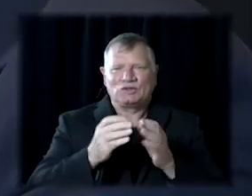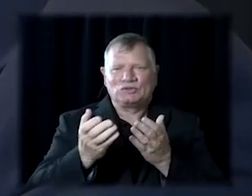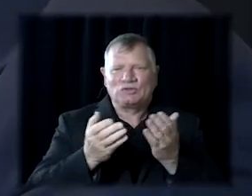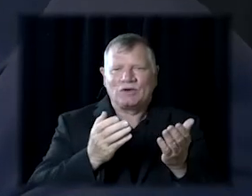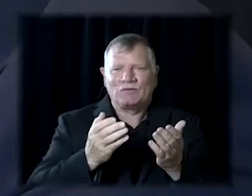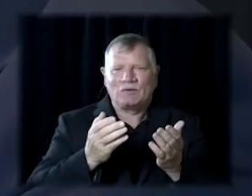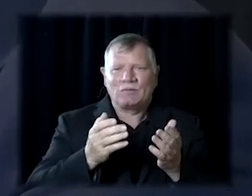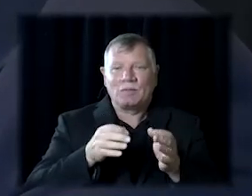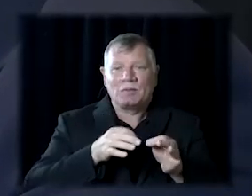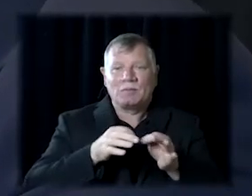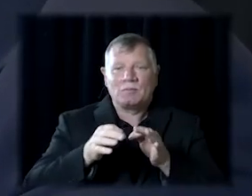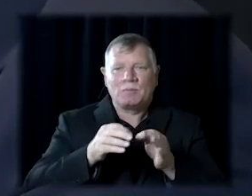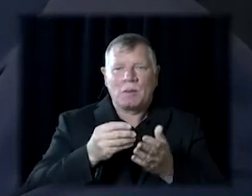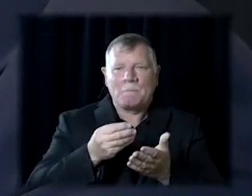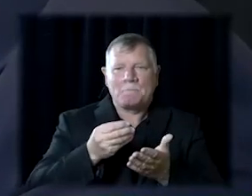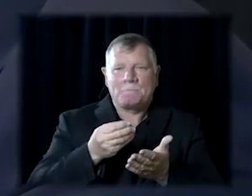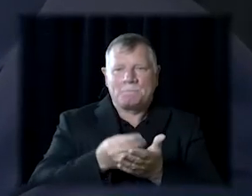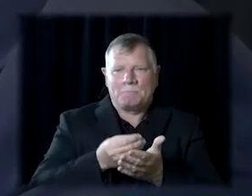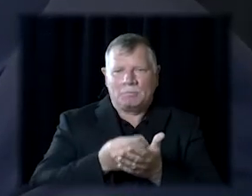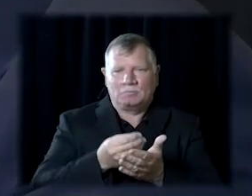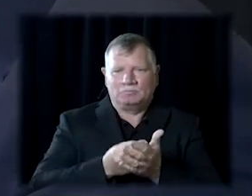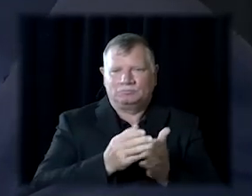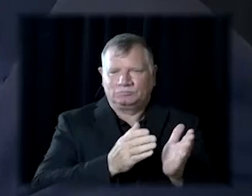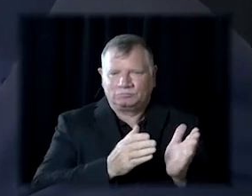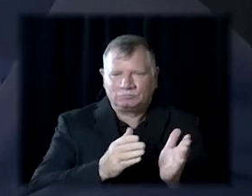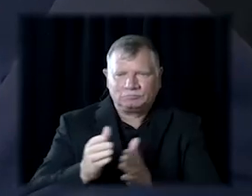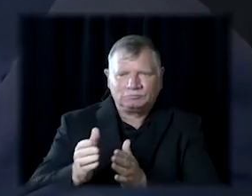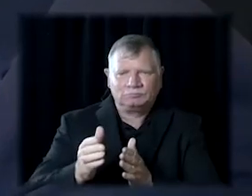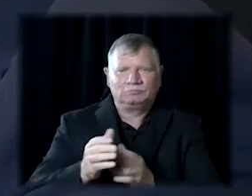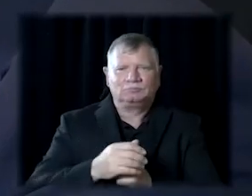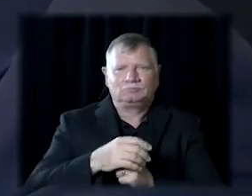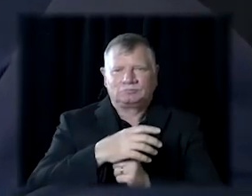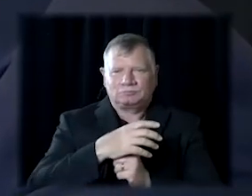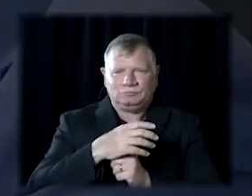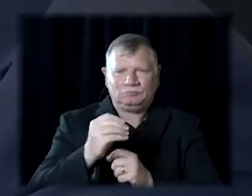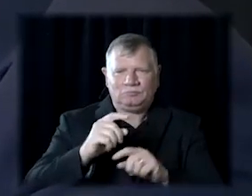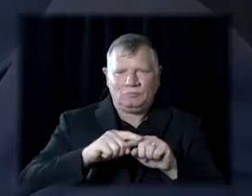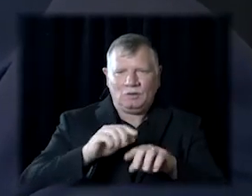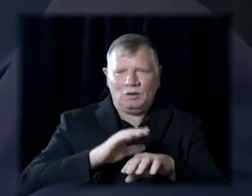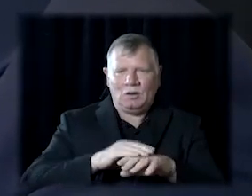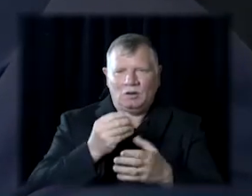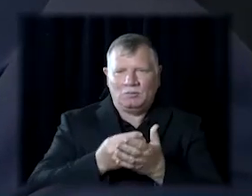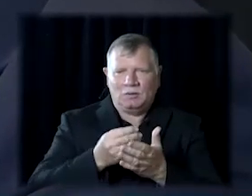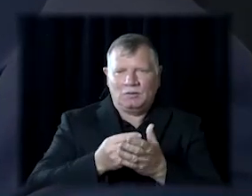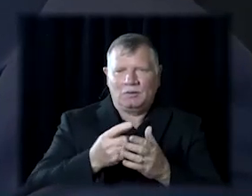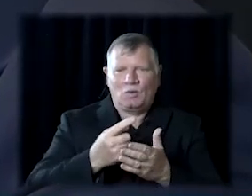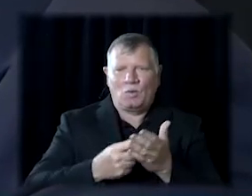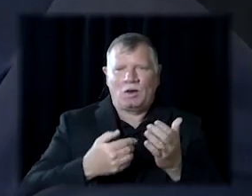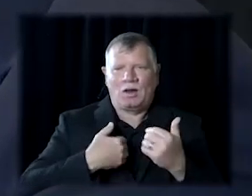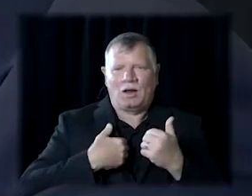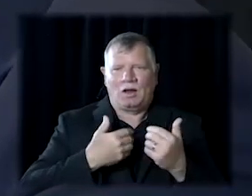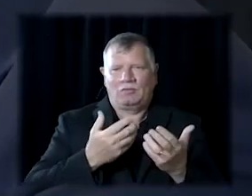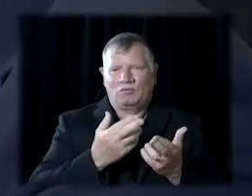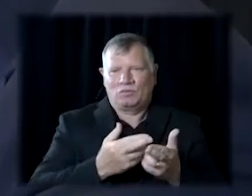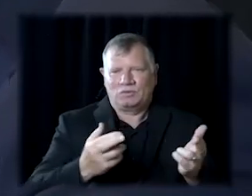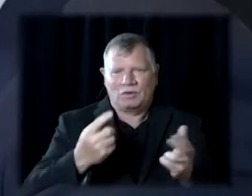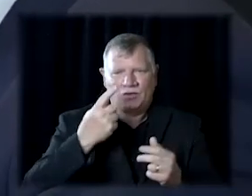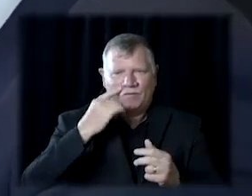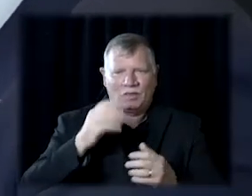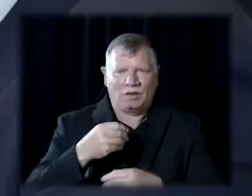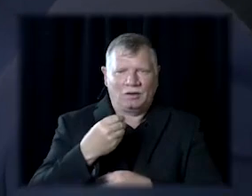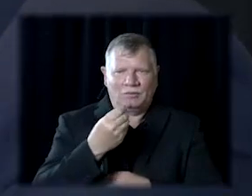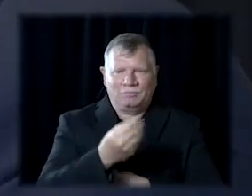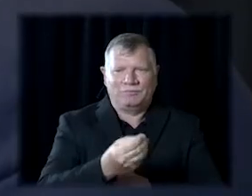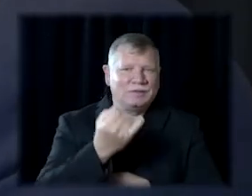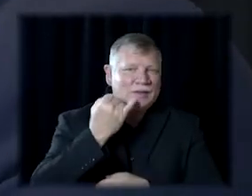defined on a budget-by-budget basis or on a fiscal plan-by-fiscal plan basis, depending on the amount of resources that are available for that allocation.